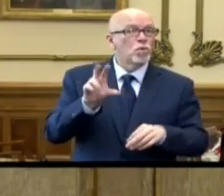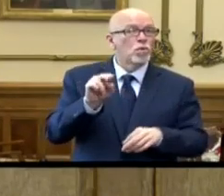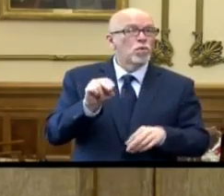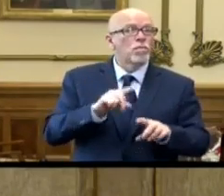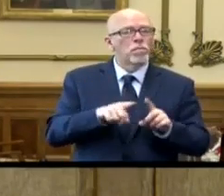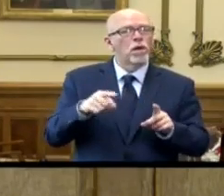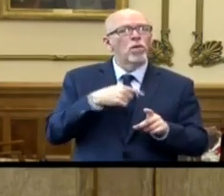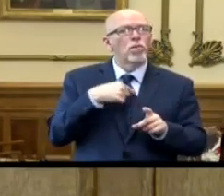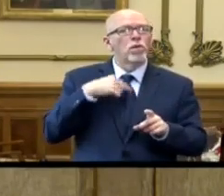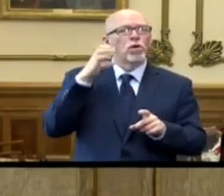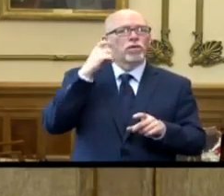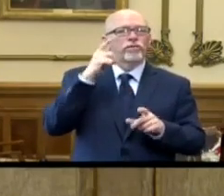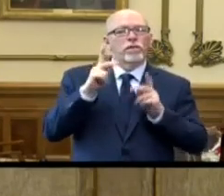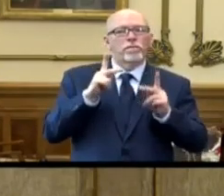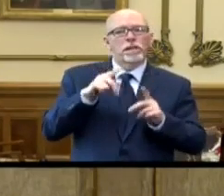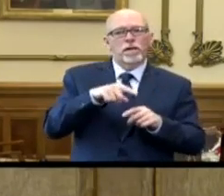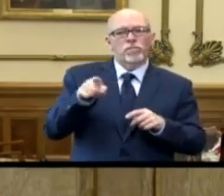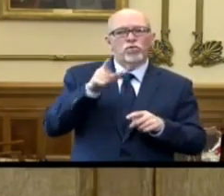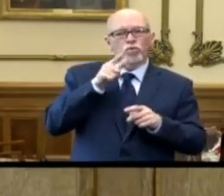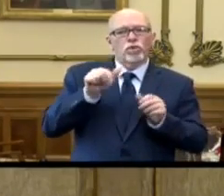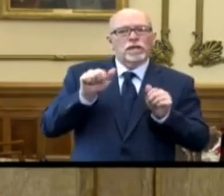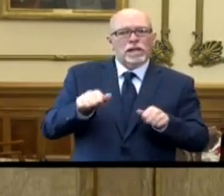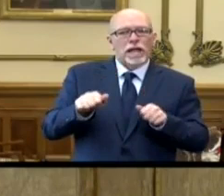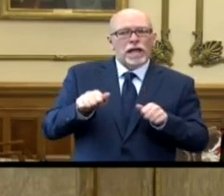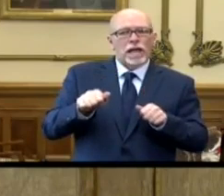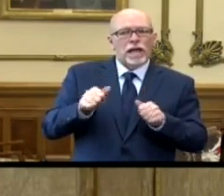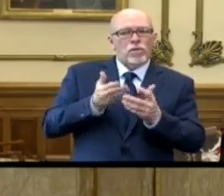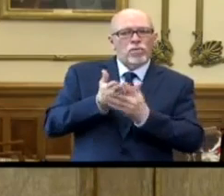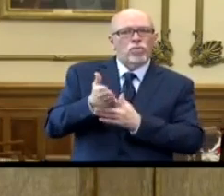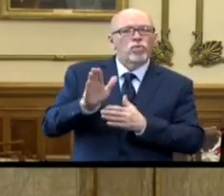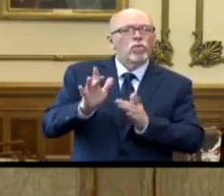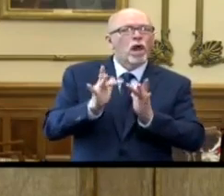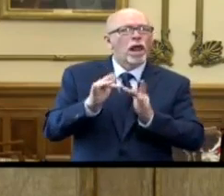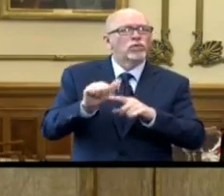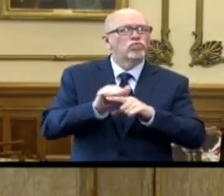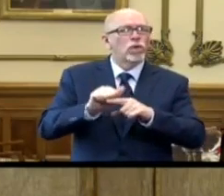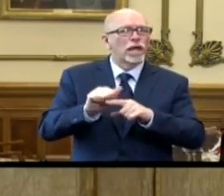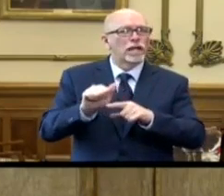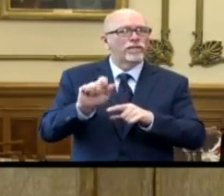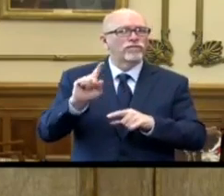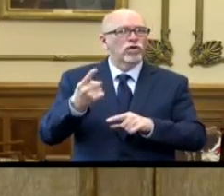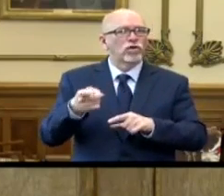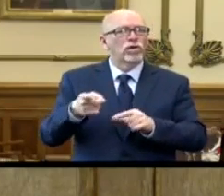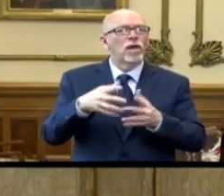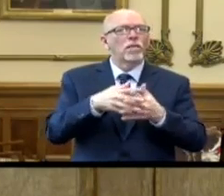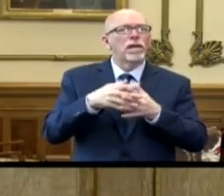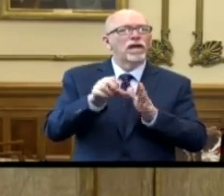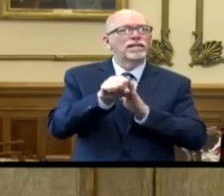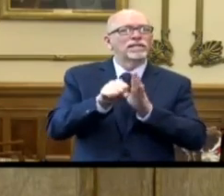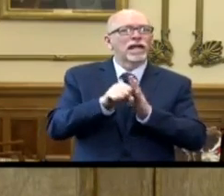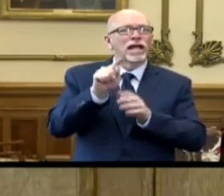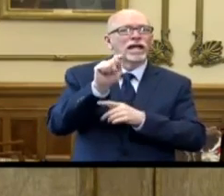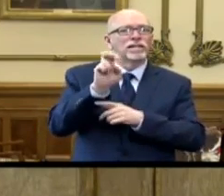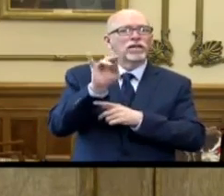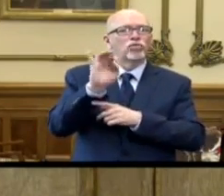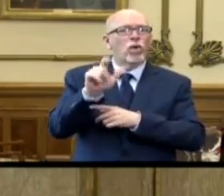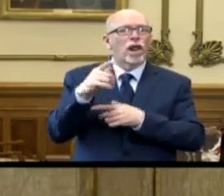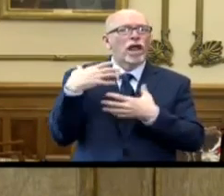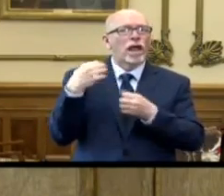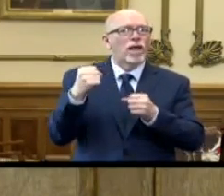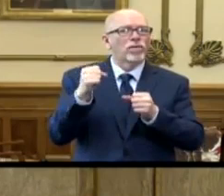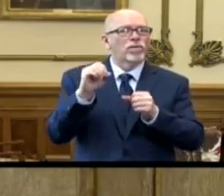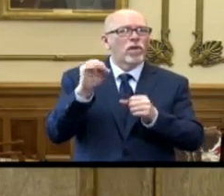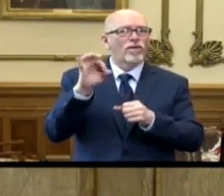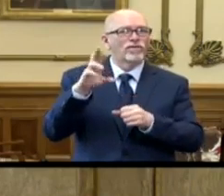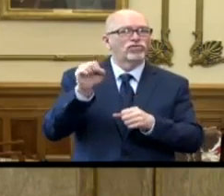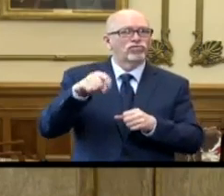we are looking for individuals that can complete an online training course. As I mentioned, the American State and Territorial Health Officers